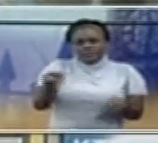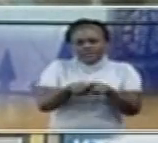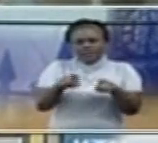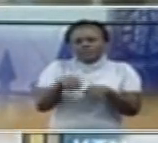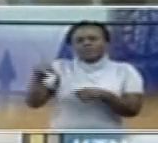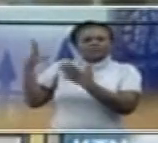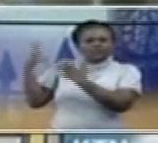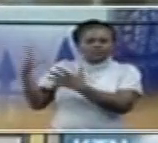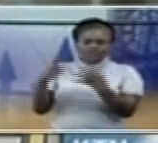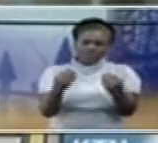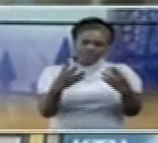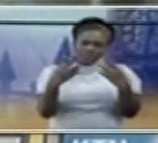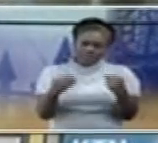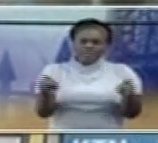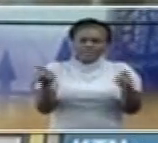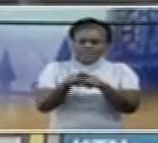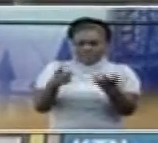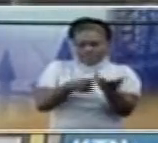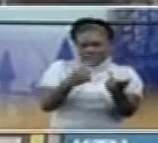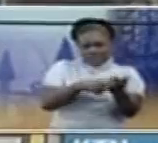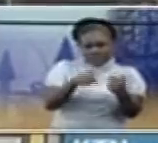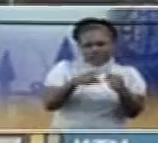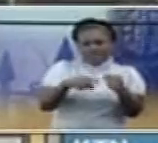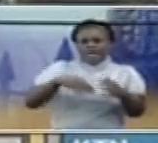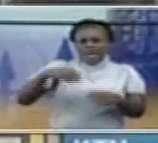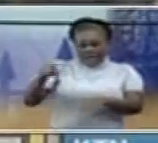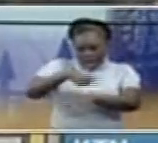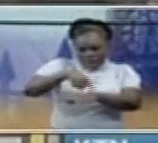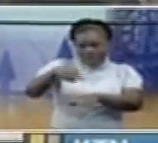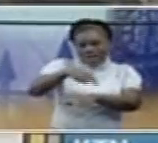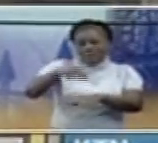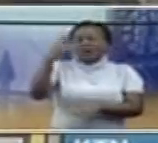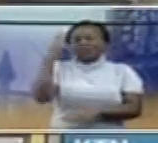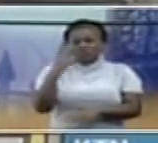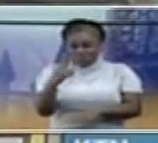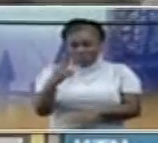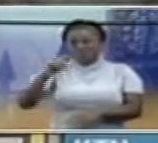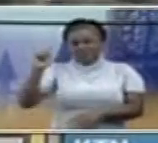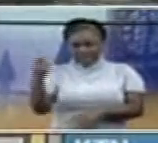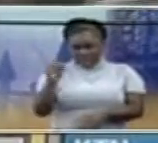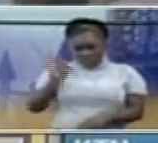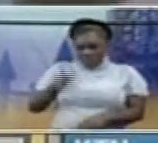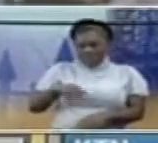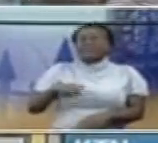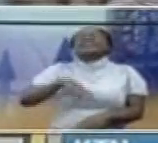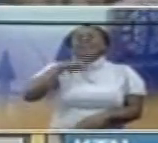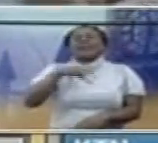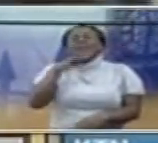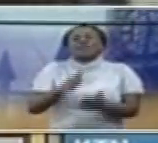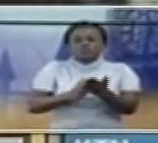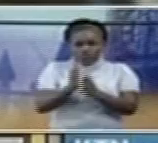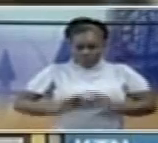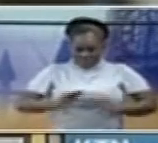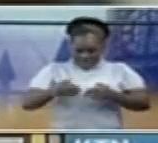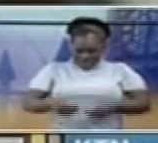could easily have become a statistic. Every 2 hours in Kenya, a woman dies during pregnancy or